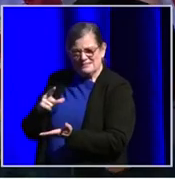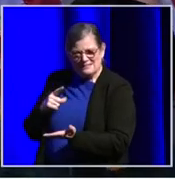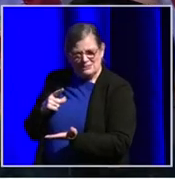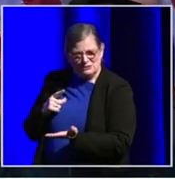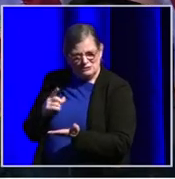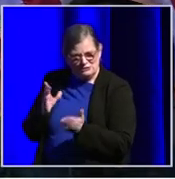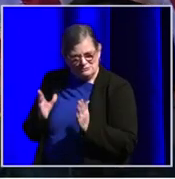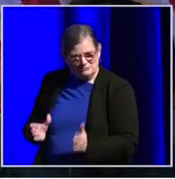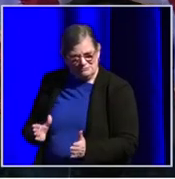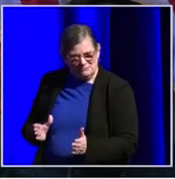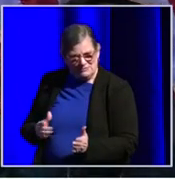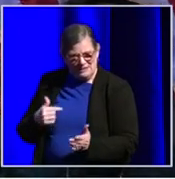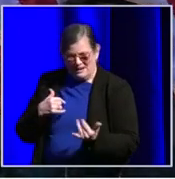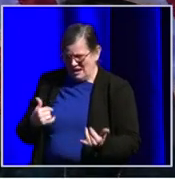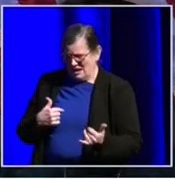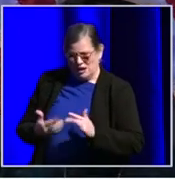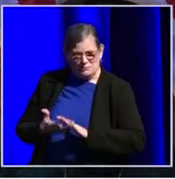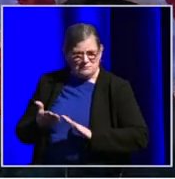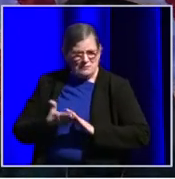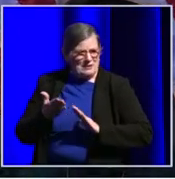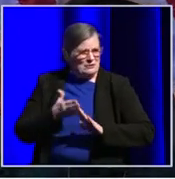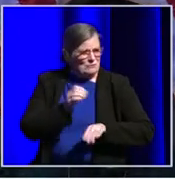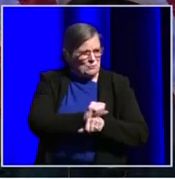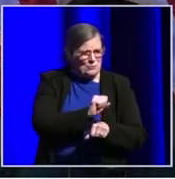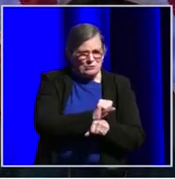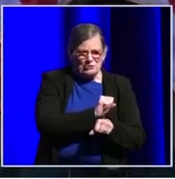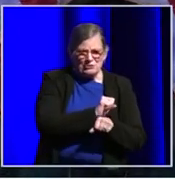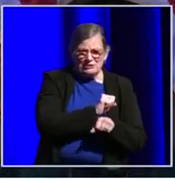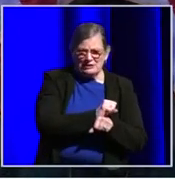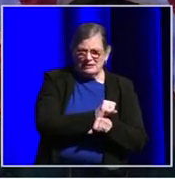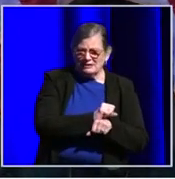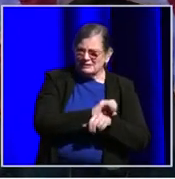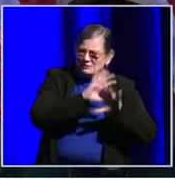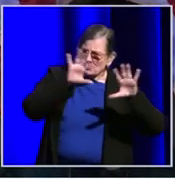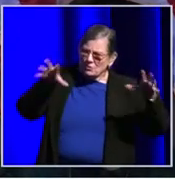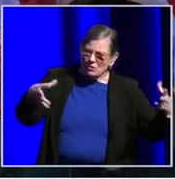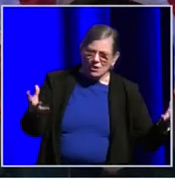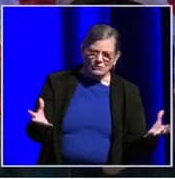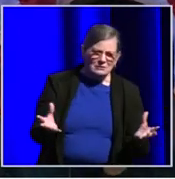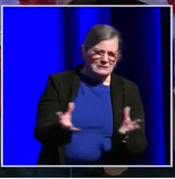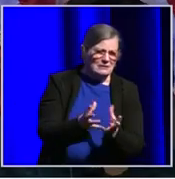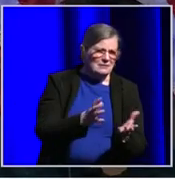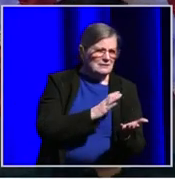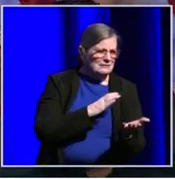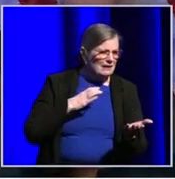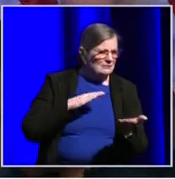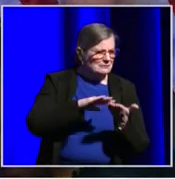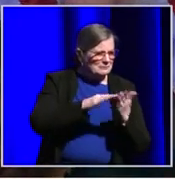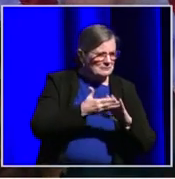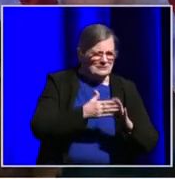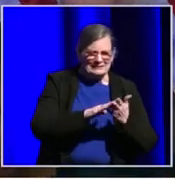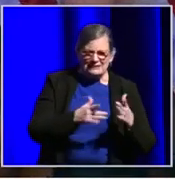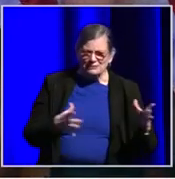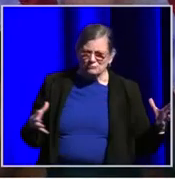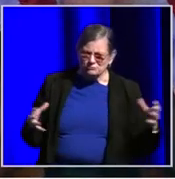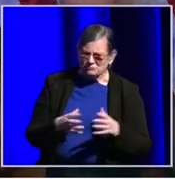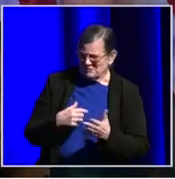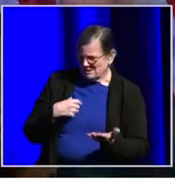recent years of meeting with state legislative leaders and city council presidents. What I have learned is both sobering and